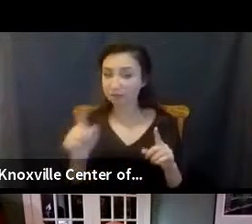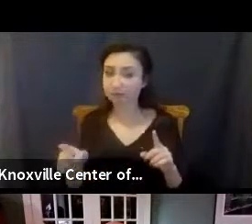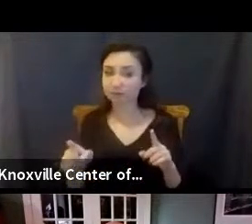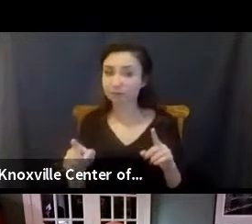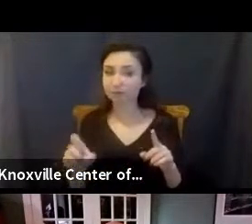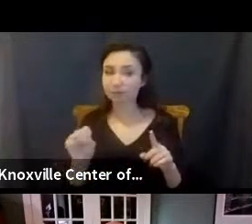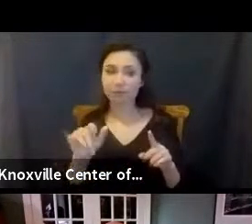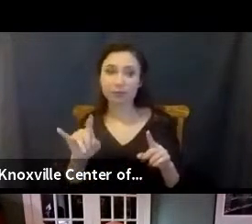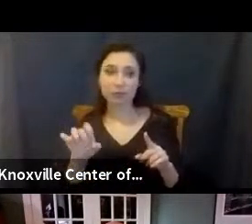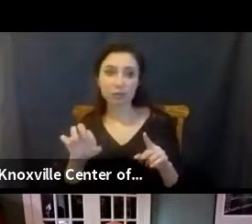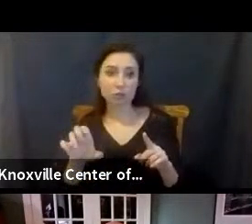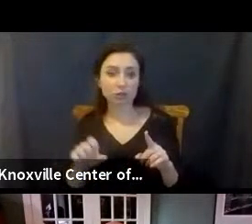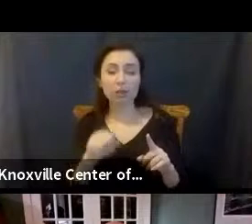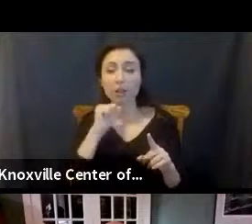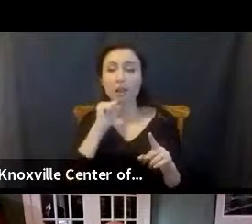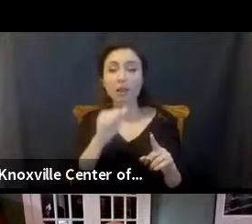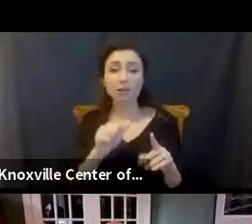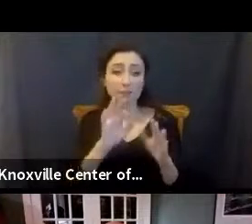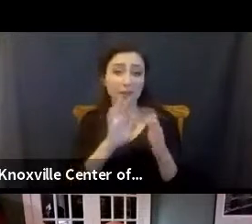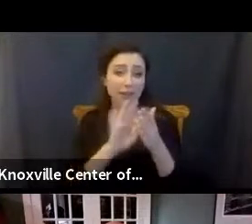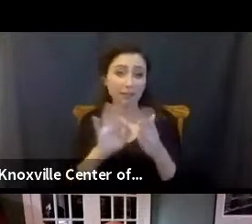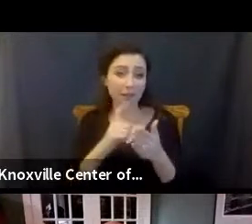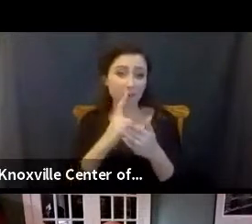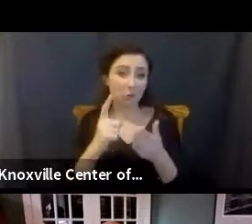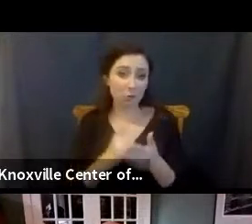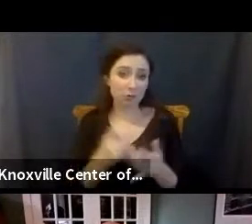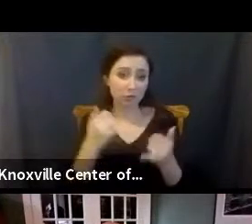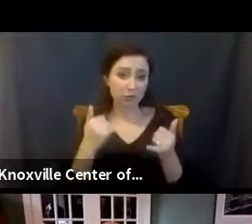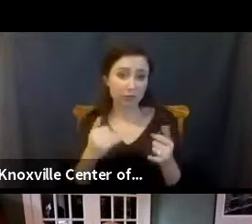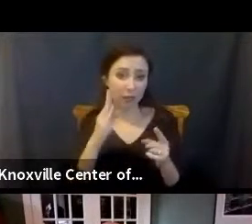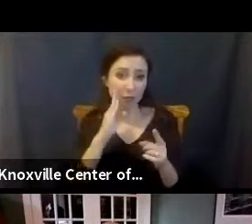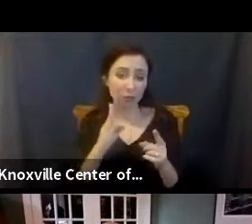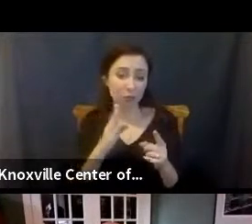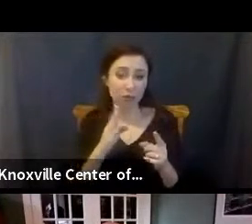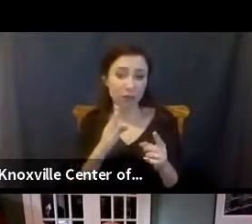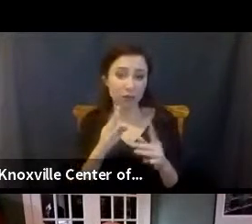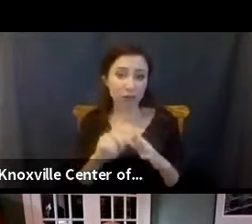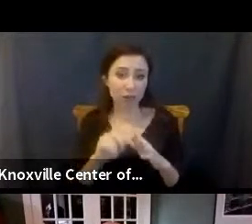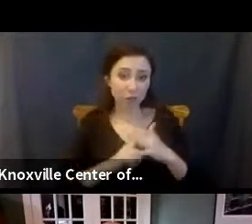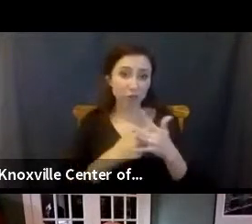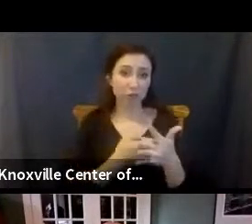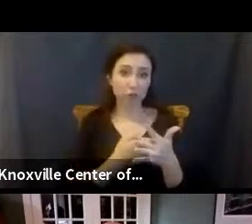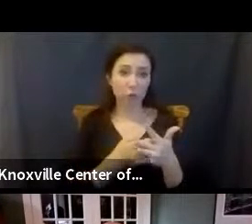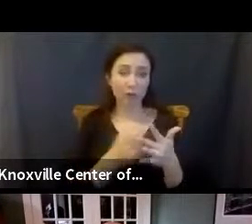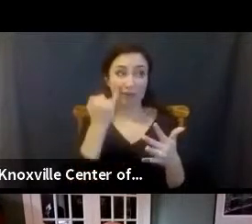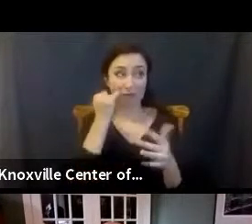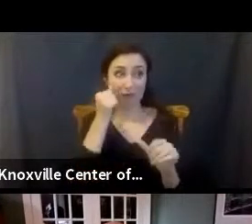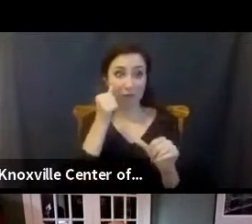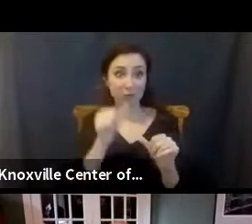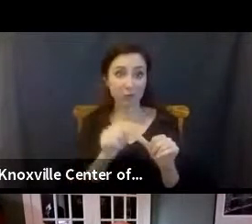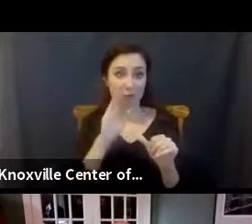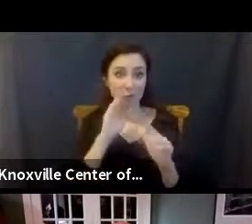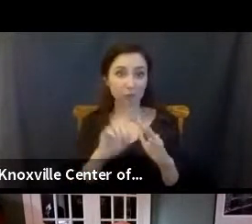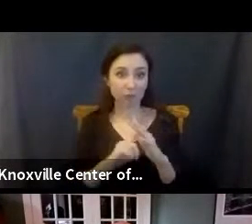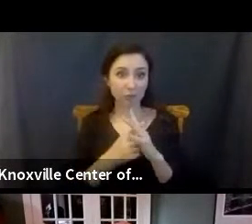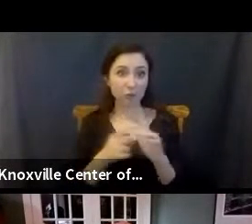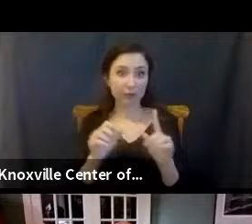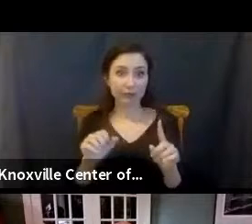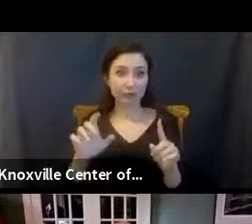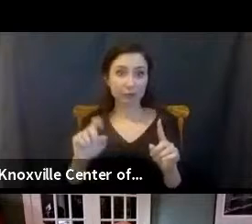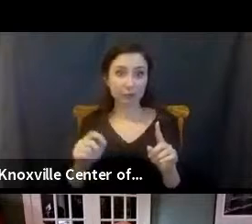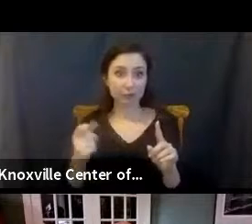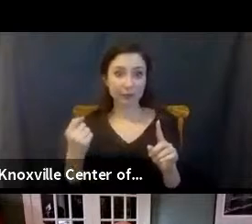I'm not counting weeks right now, but it would take effect, as I recall, I believe September